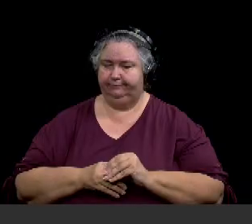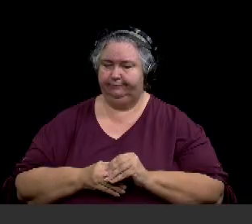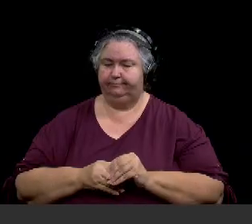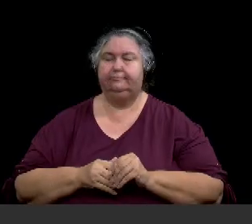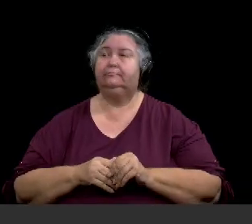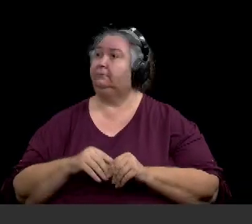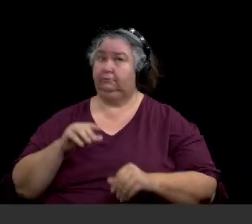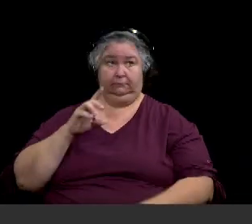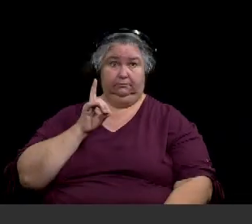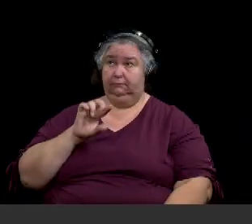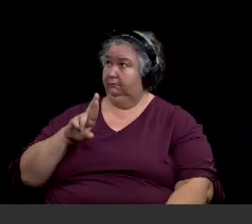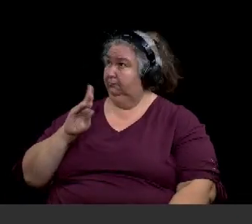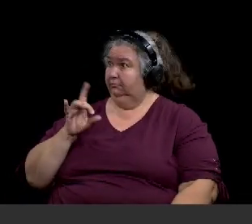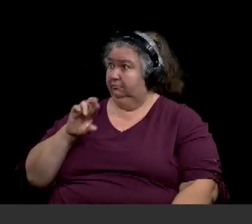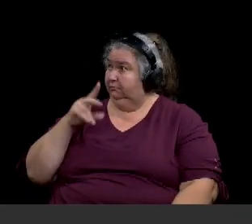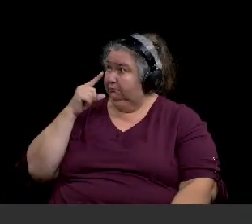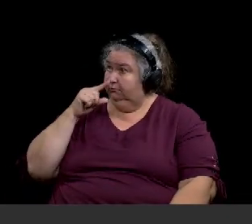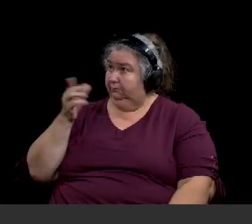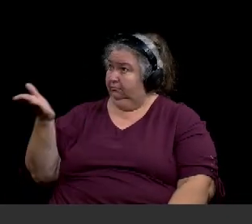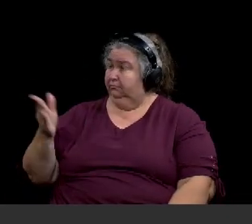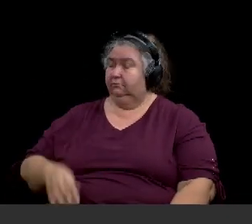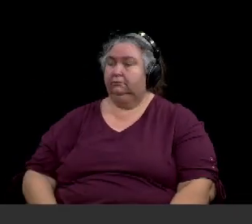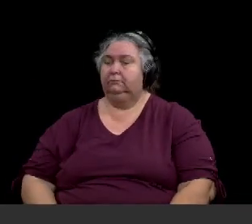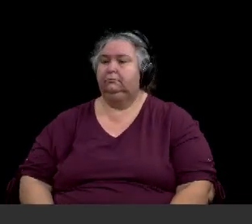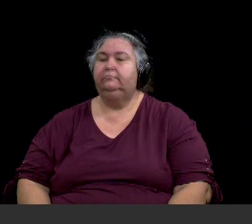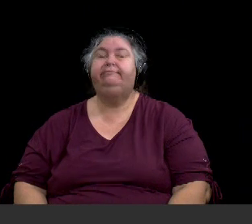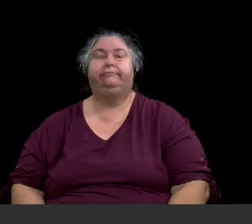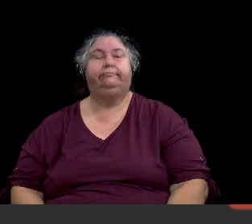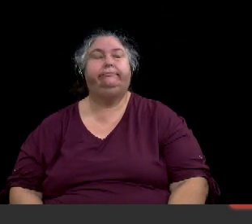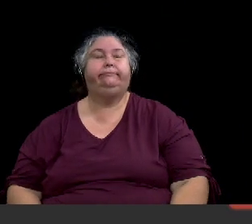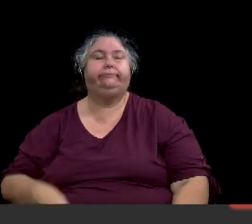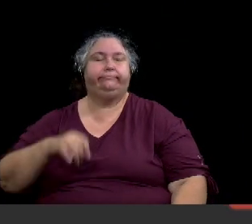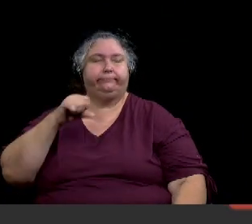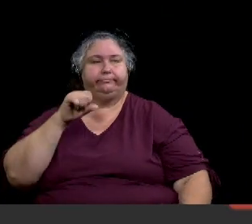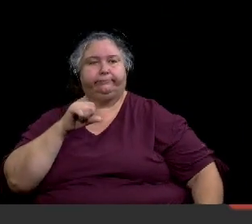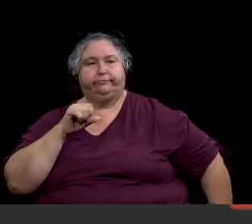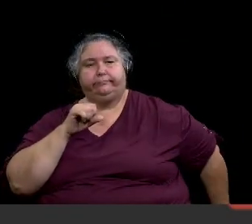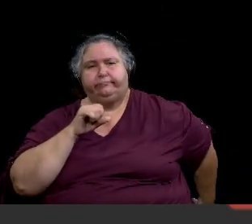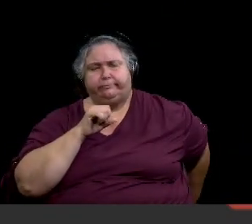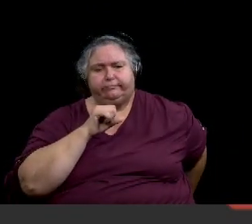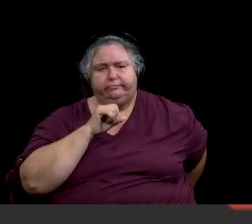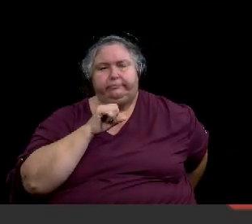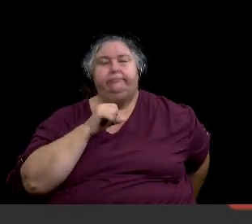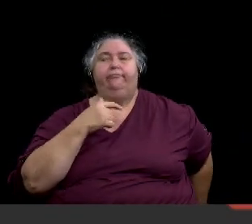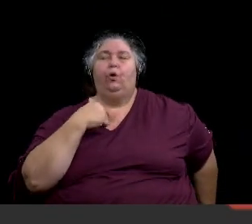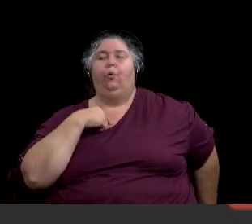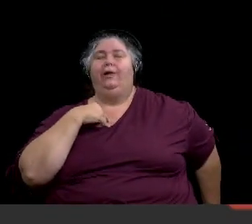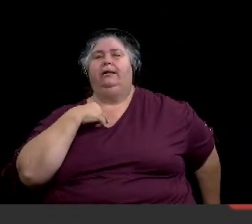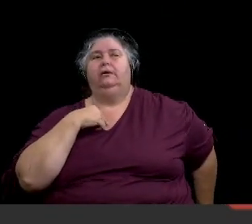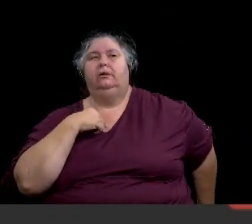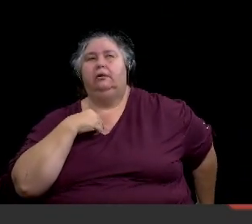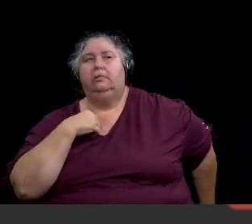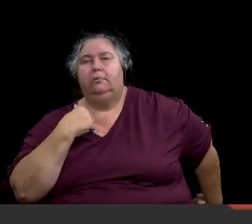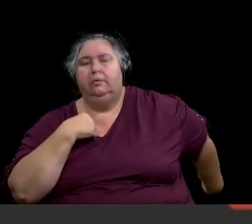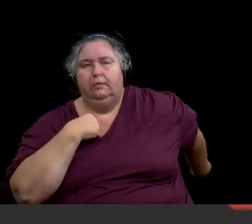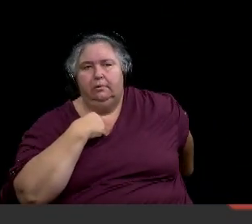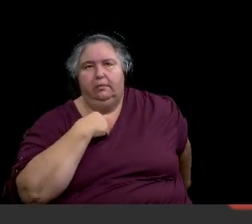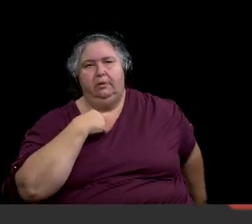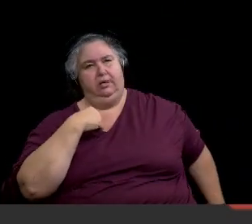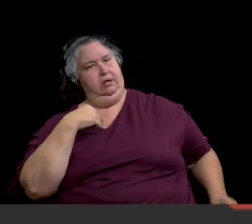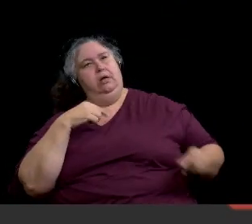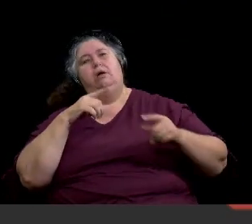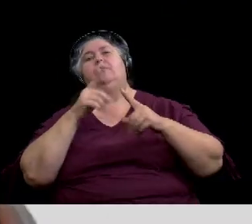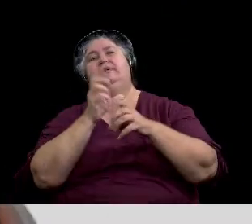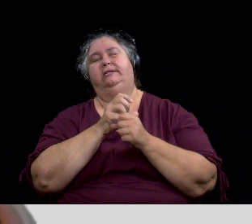Dr. Becker, could you start on that, please? Yes, sir. So we also received that same letter as a healthcare